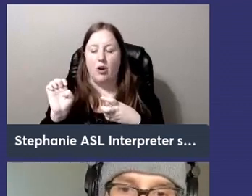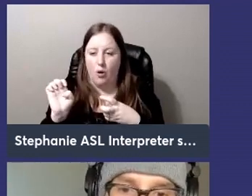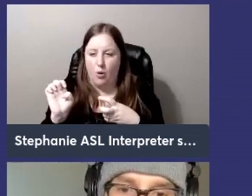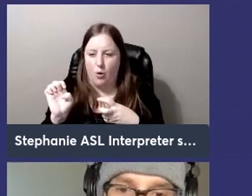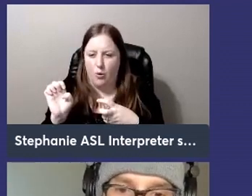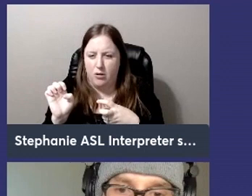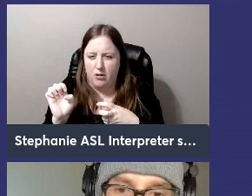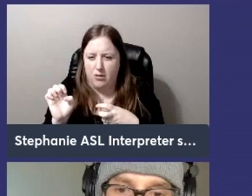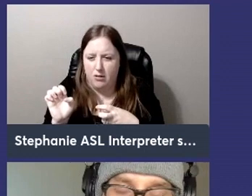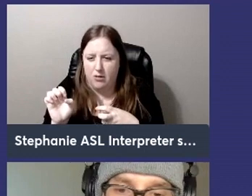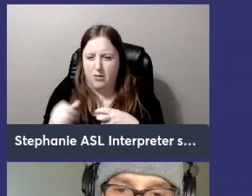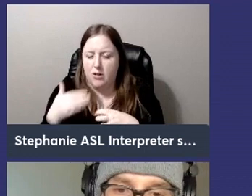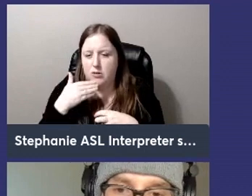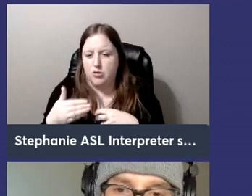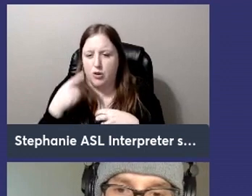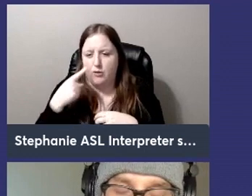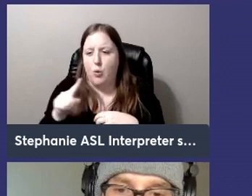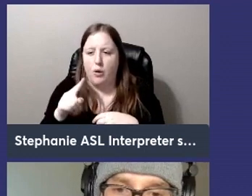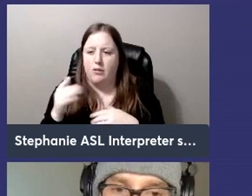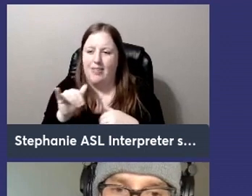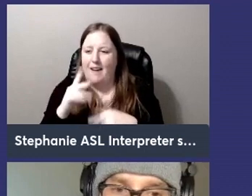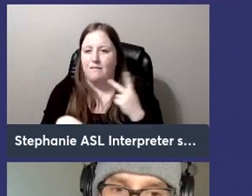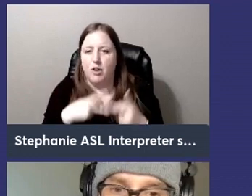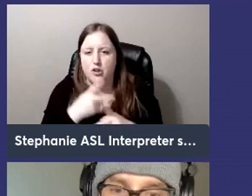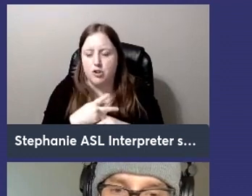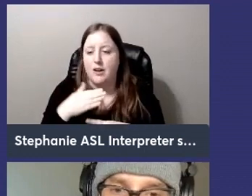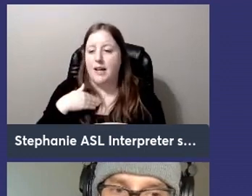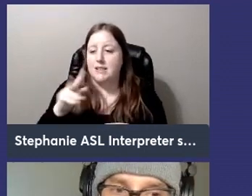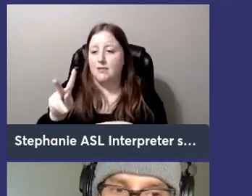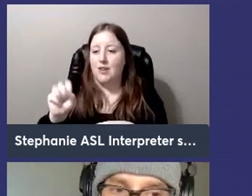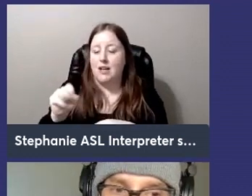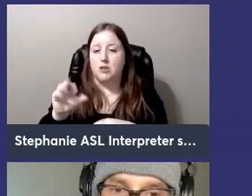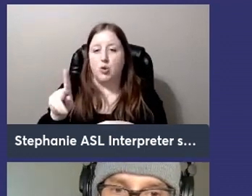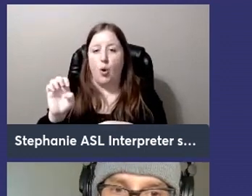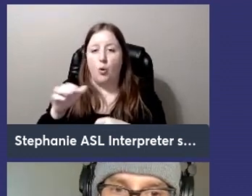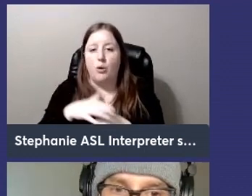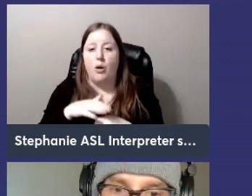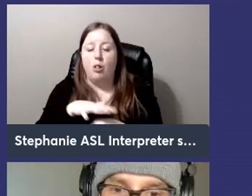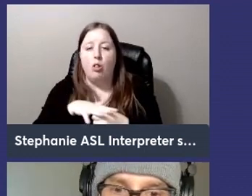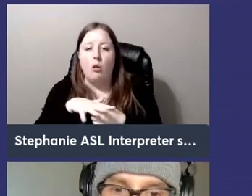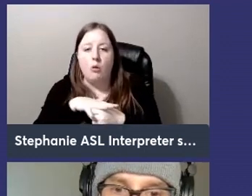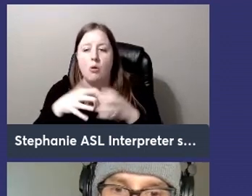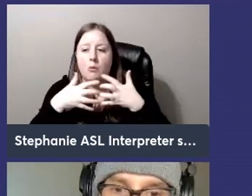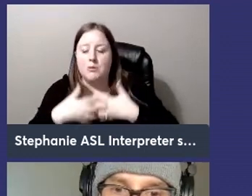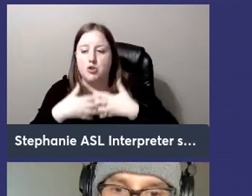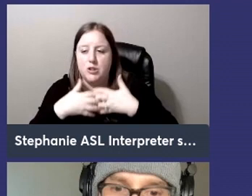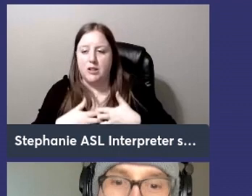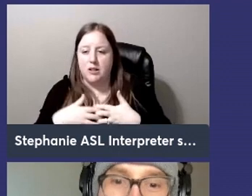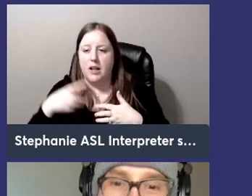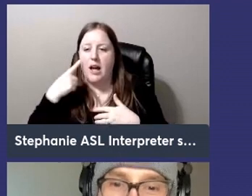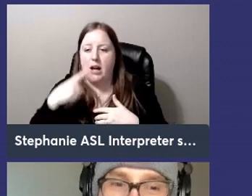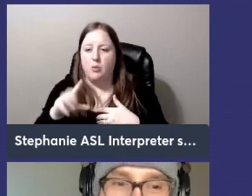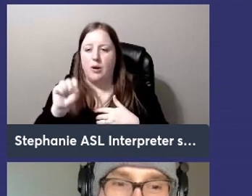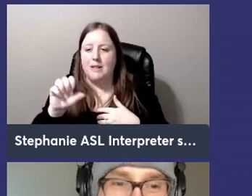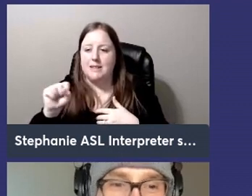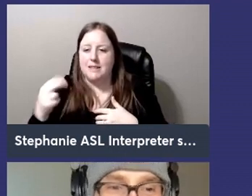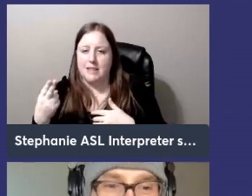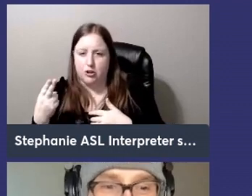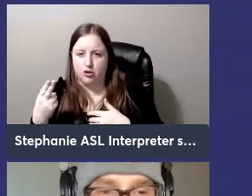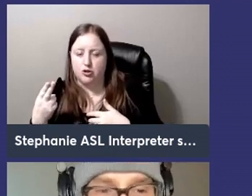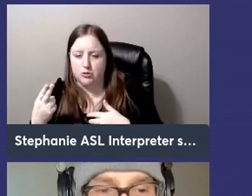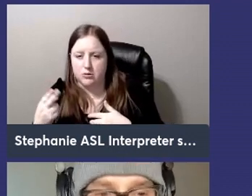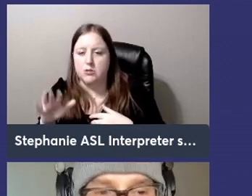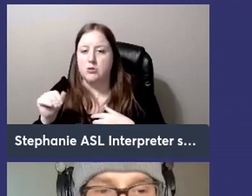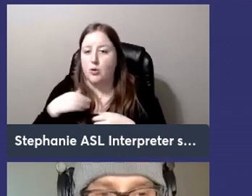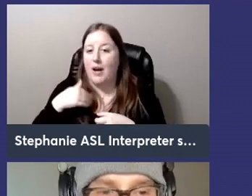is great if you work across lots of versions. It's opening up VS Code on my local machine, and then it's going to SSH into that remote host. So it's as if I have a